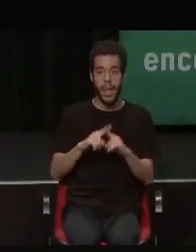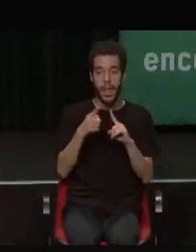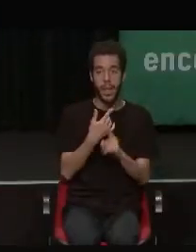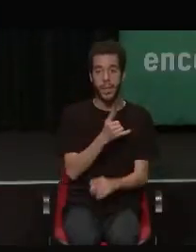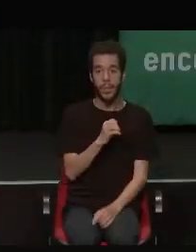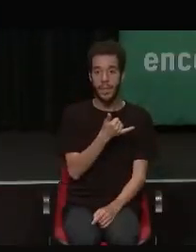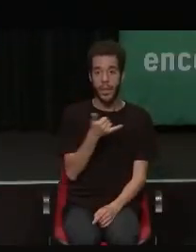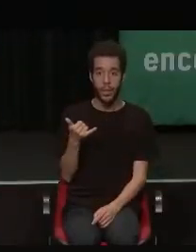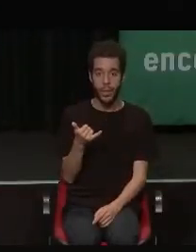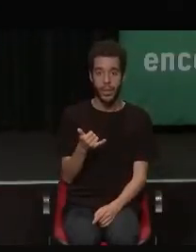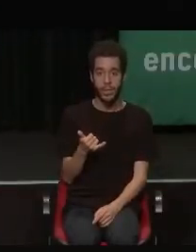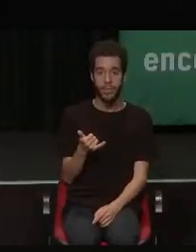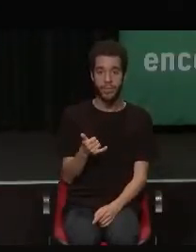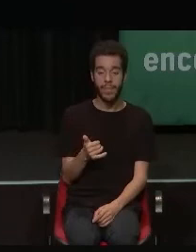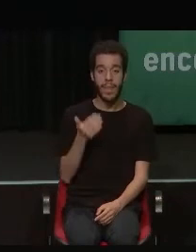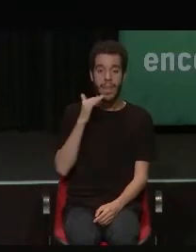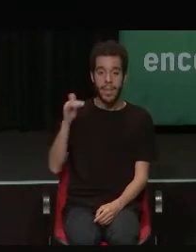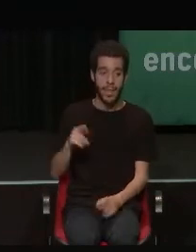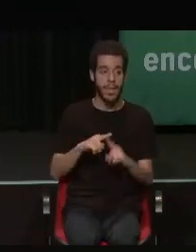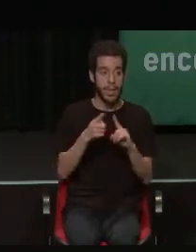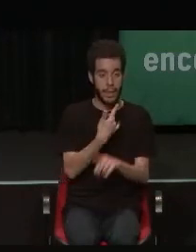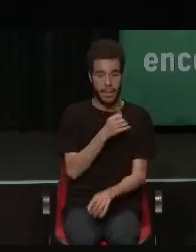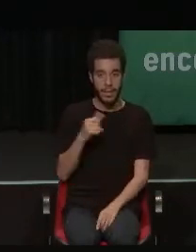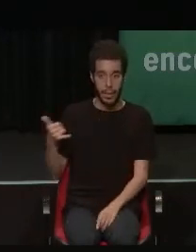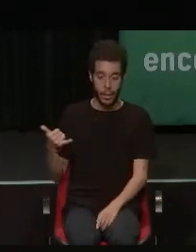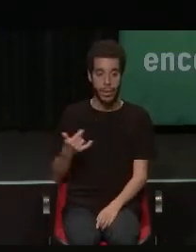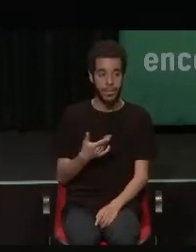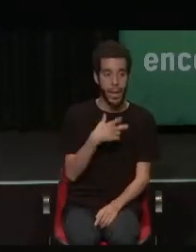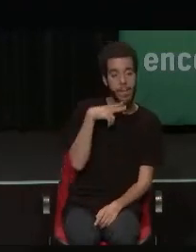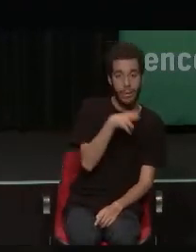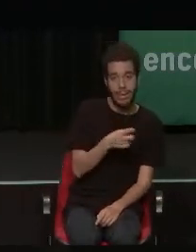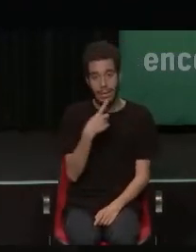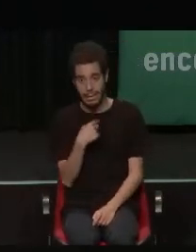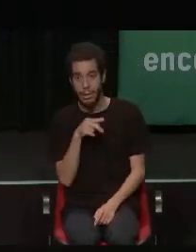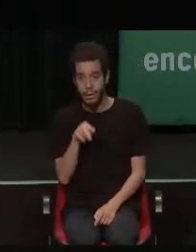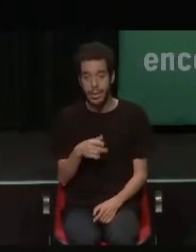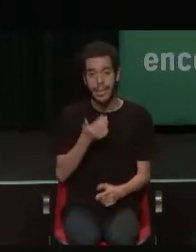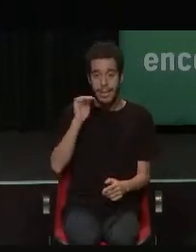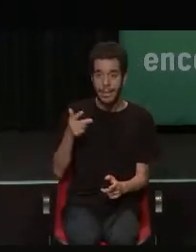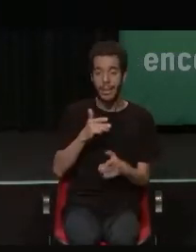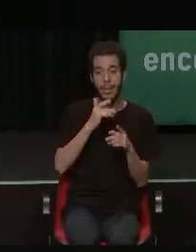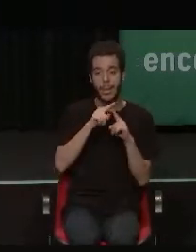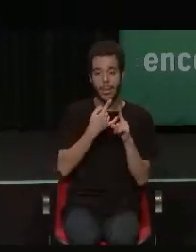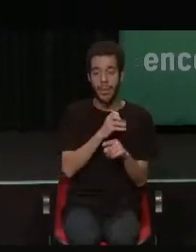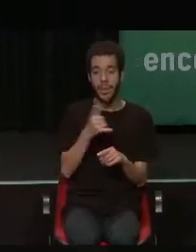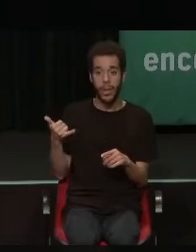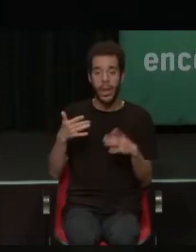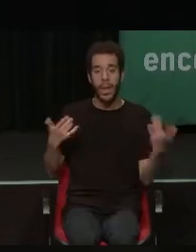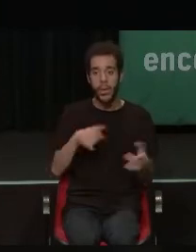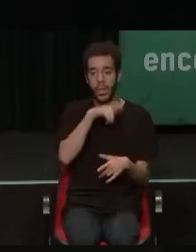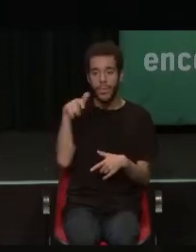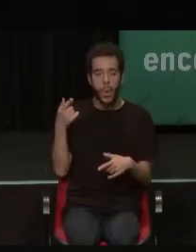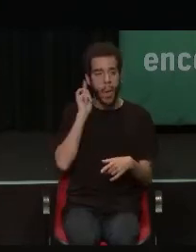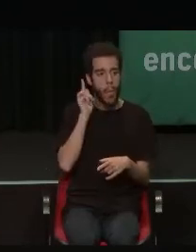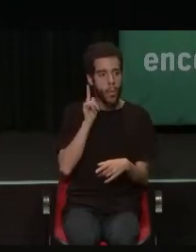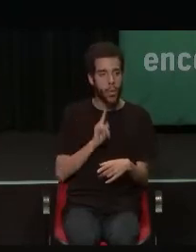2022, Science 2022. Before calling to the floor those important people who